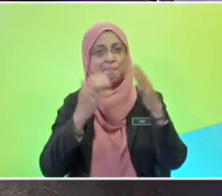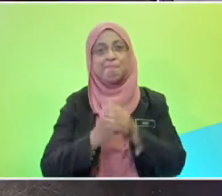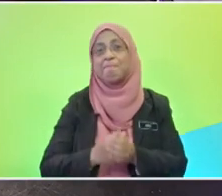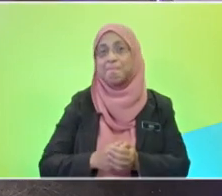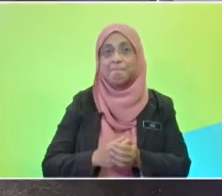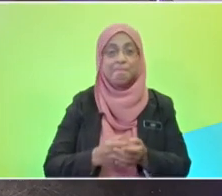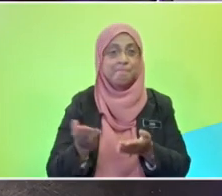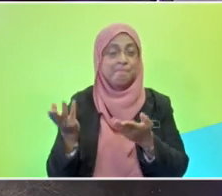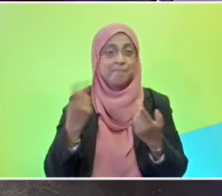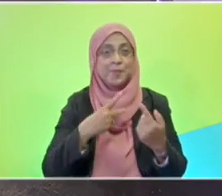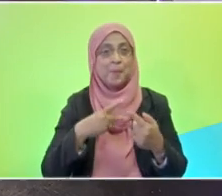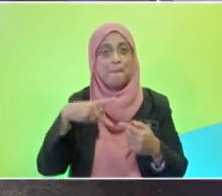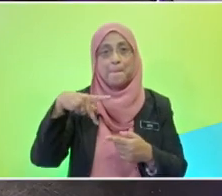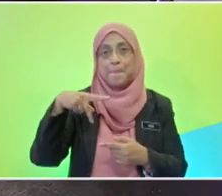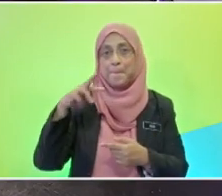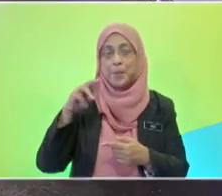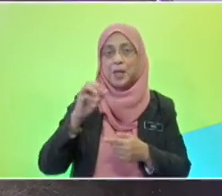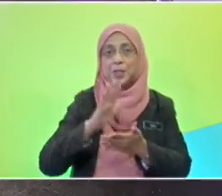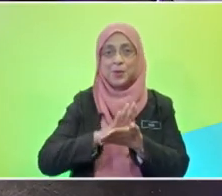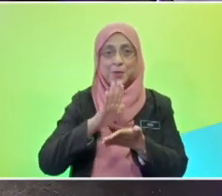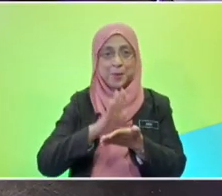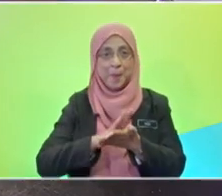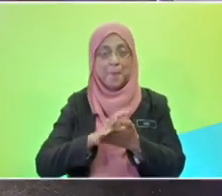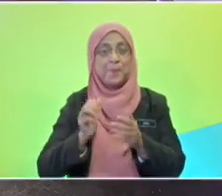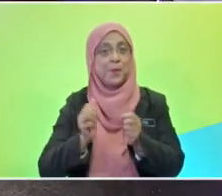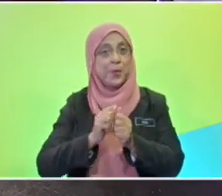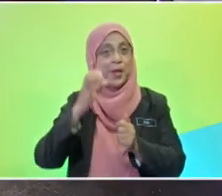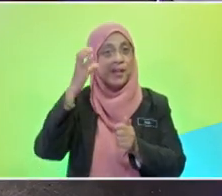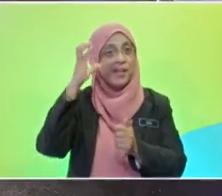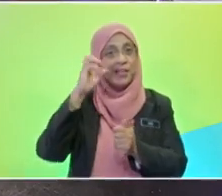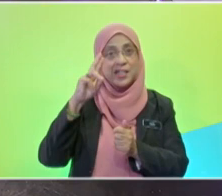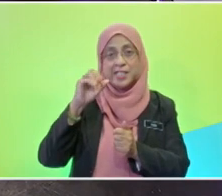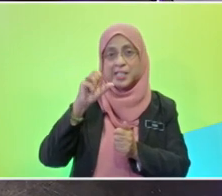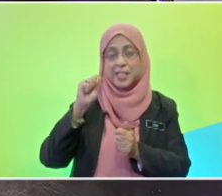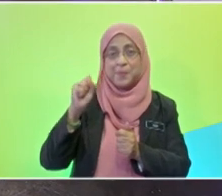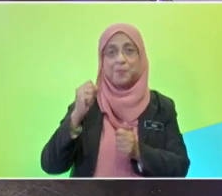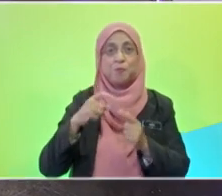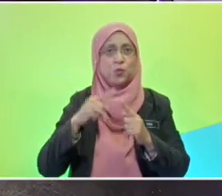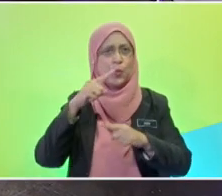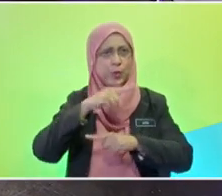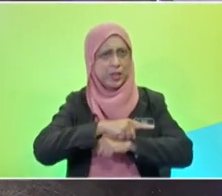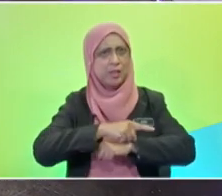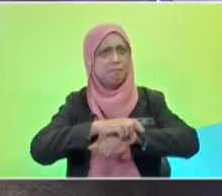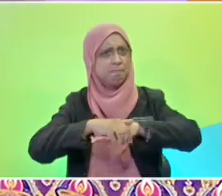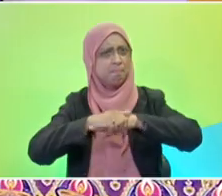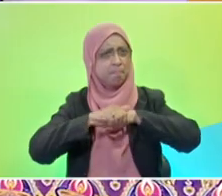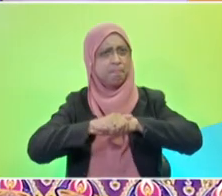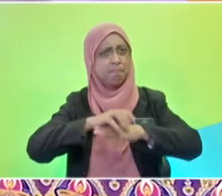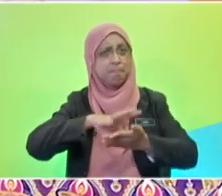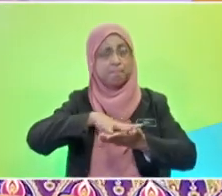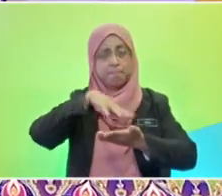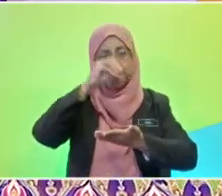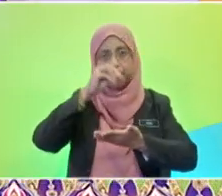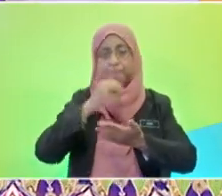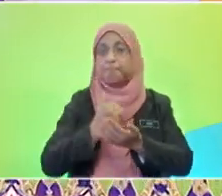Welcome to Prasekolah with me, Chris MJ. And today, we will be learning Bahasa Inggeris. But before we